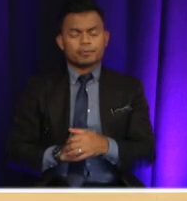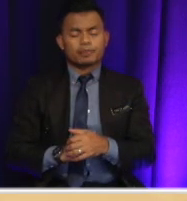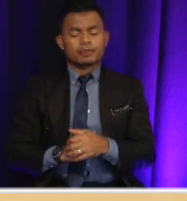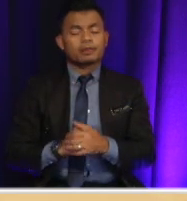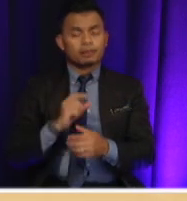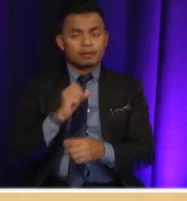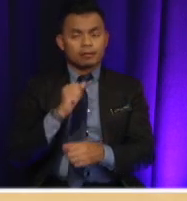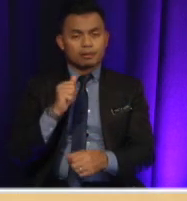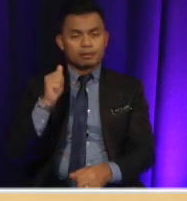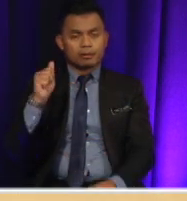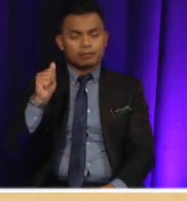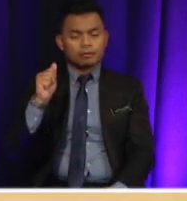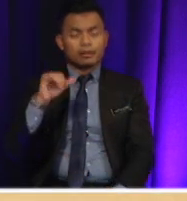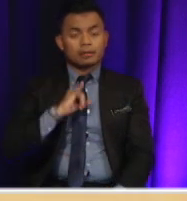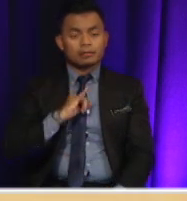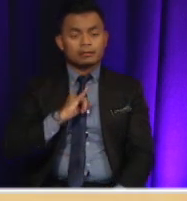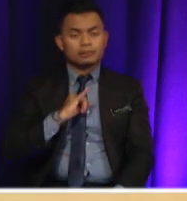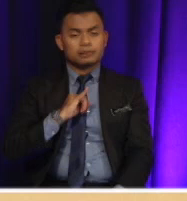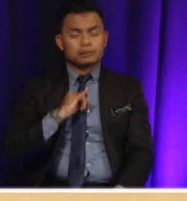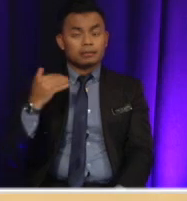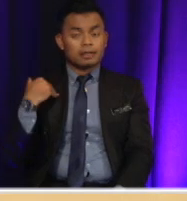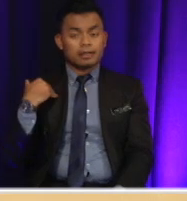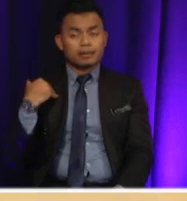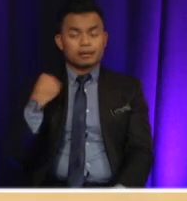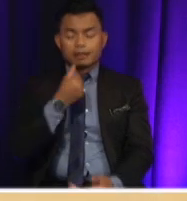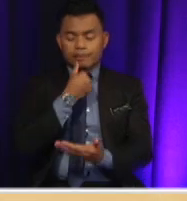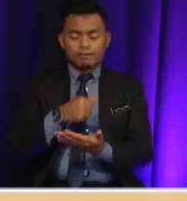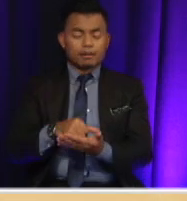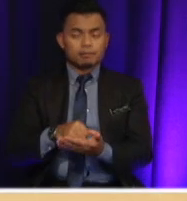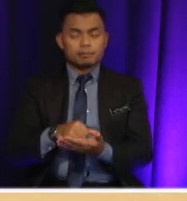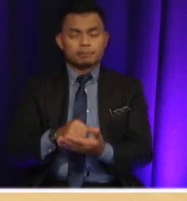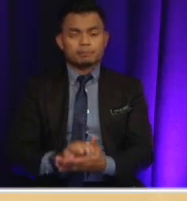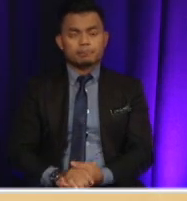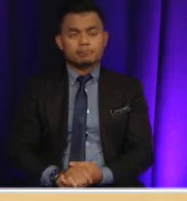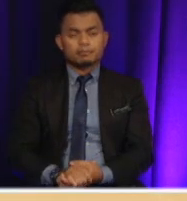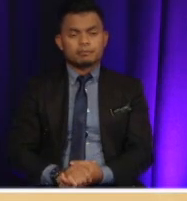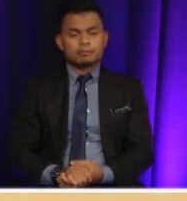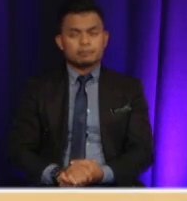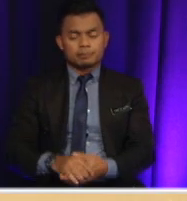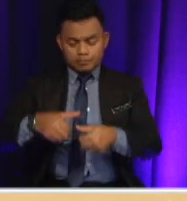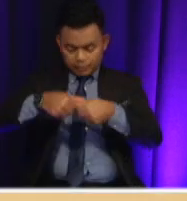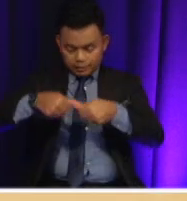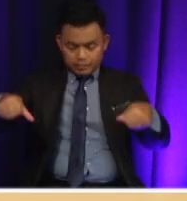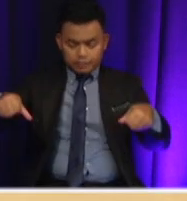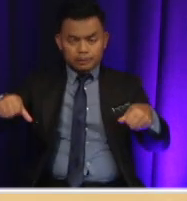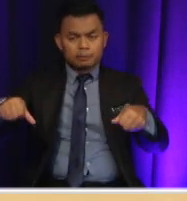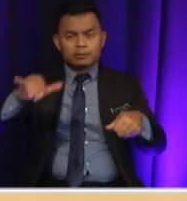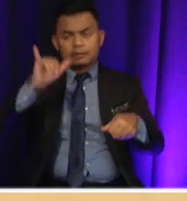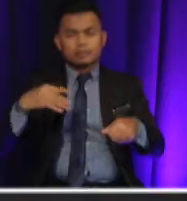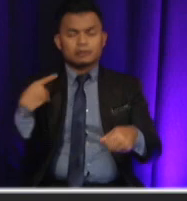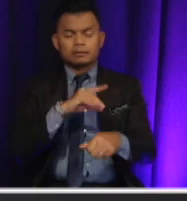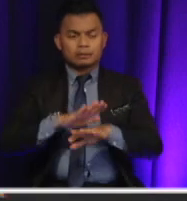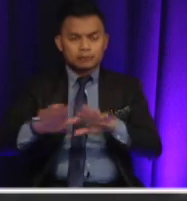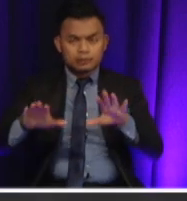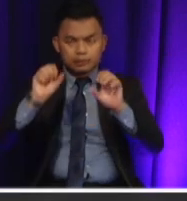I am the envelope on which the gum is gone, the sellotape where you can't find the end,